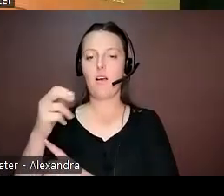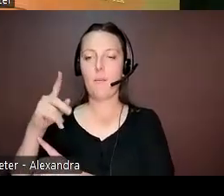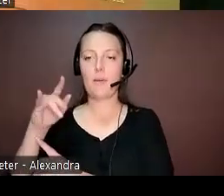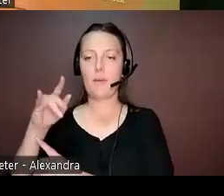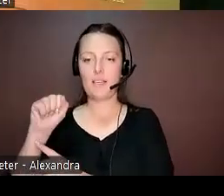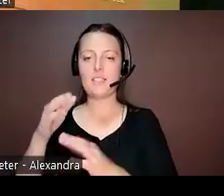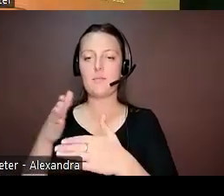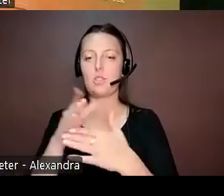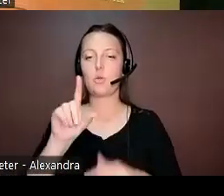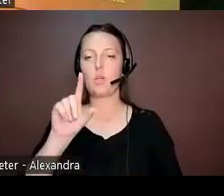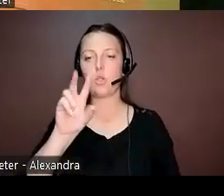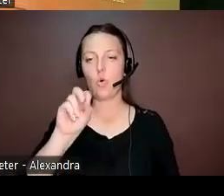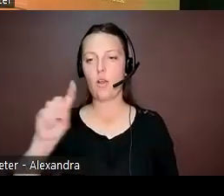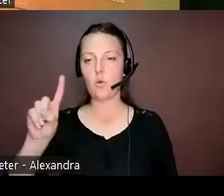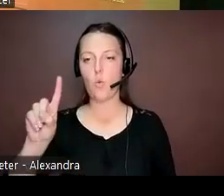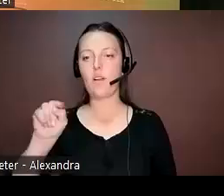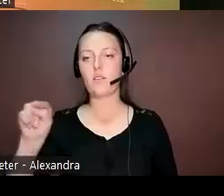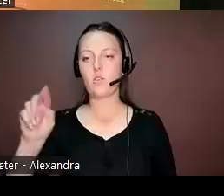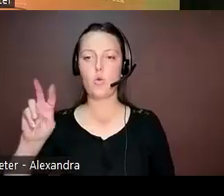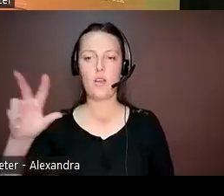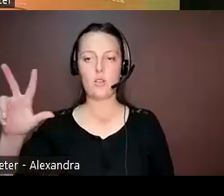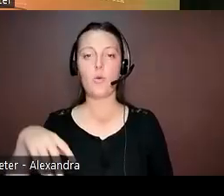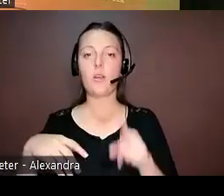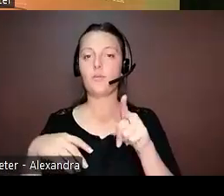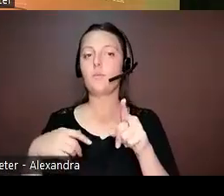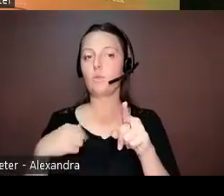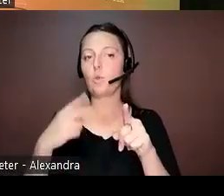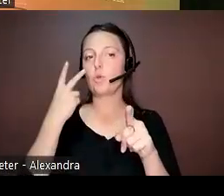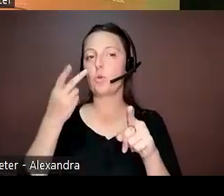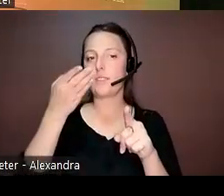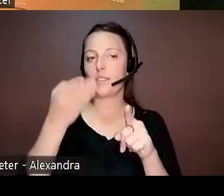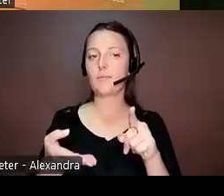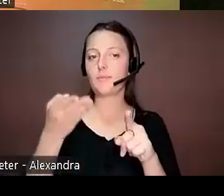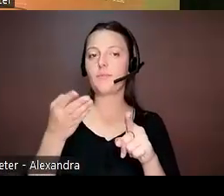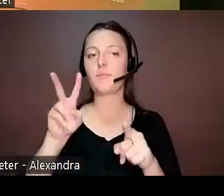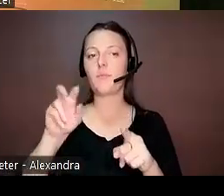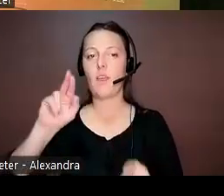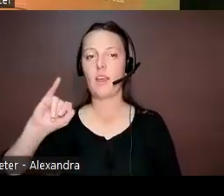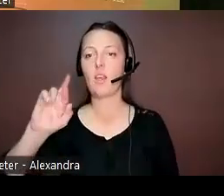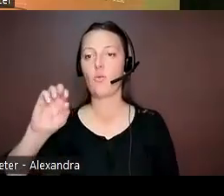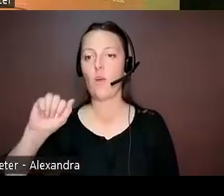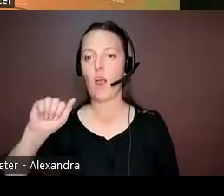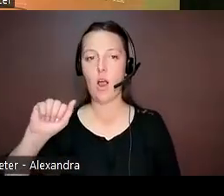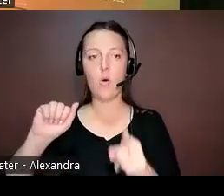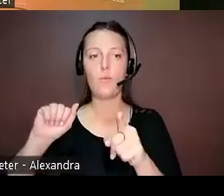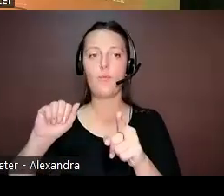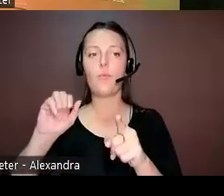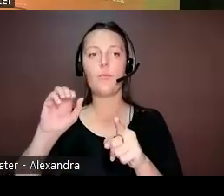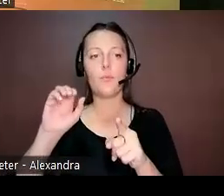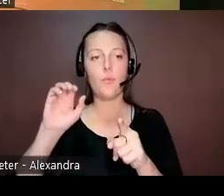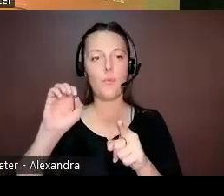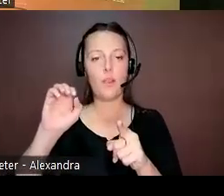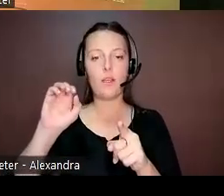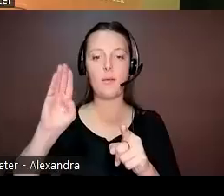Vani Rao. She's a TBI expert. And at that time, the Division of Neuropsychiatry at